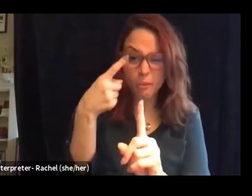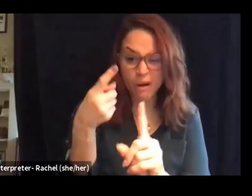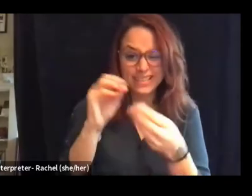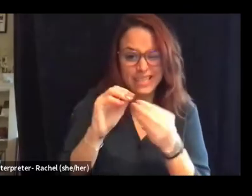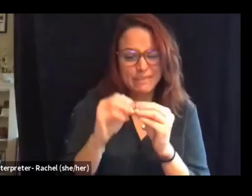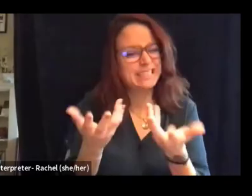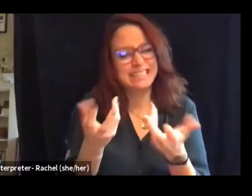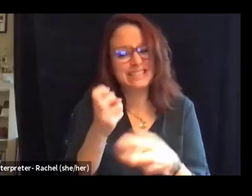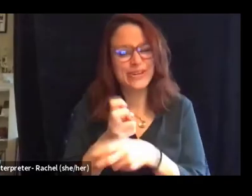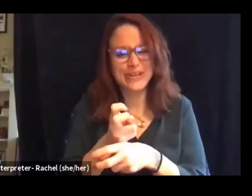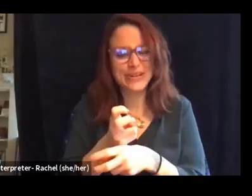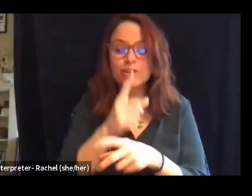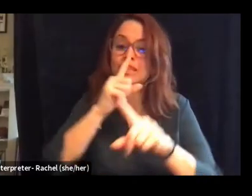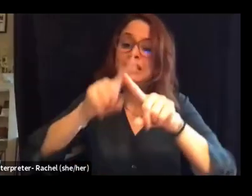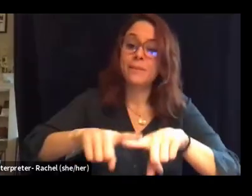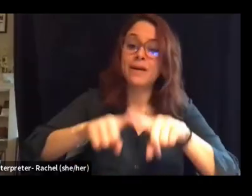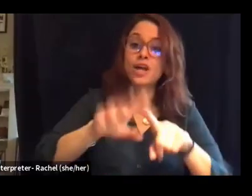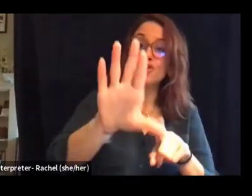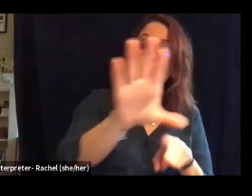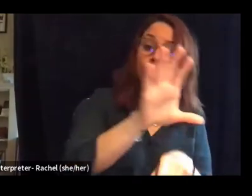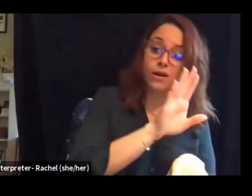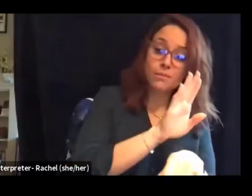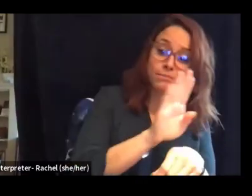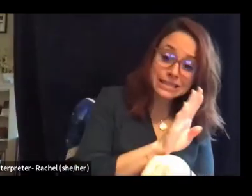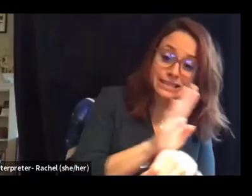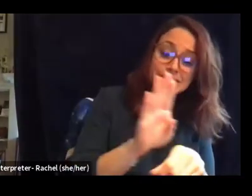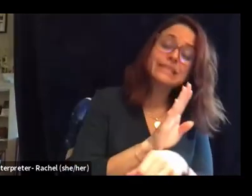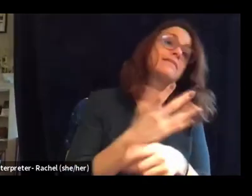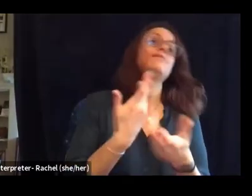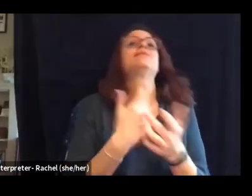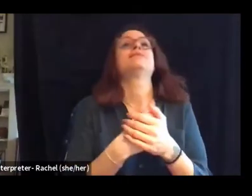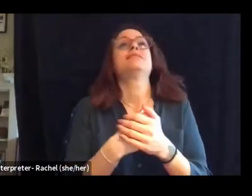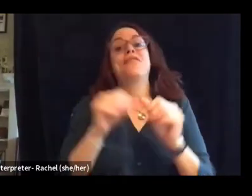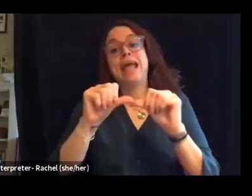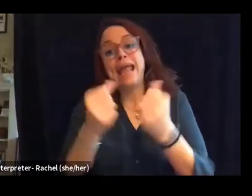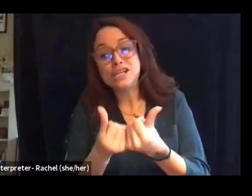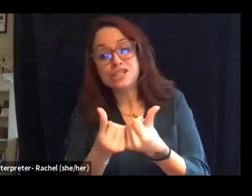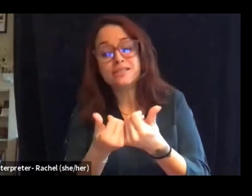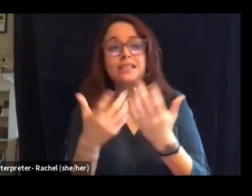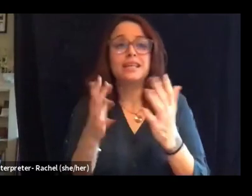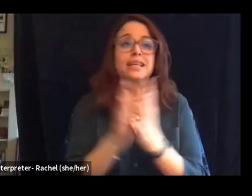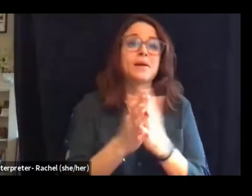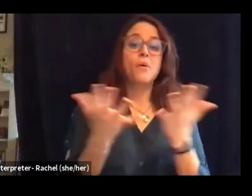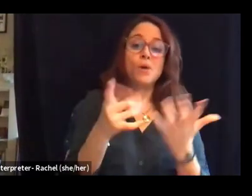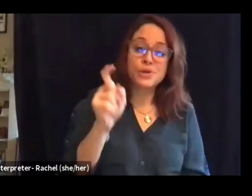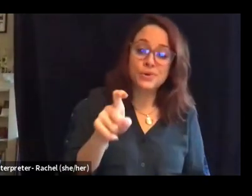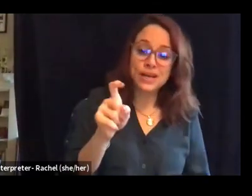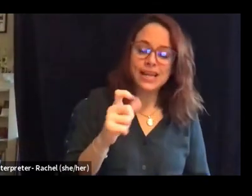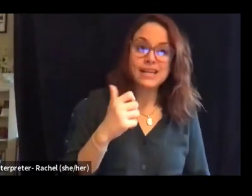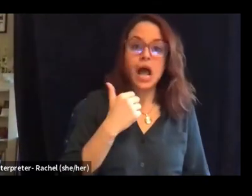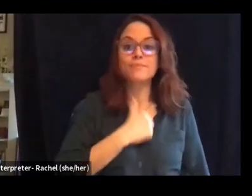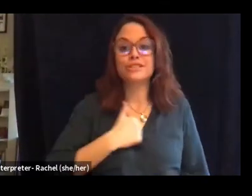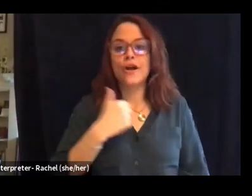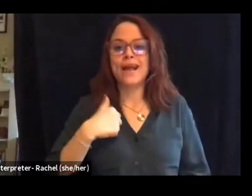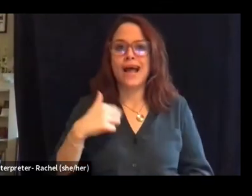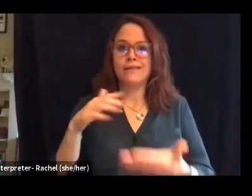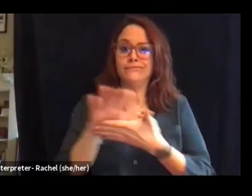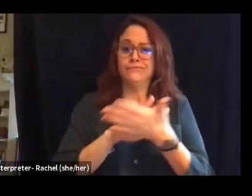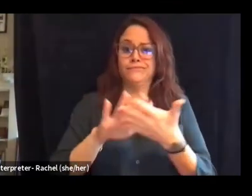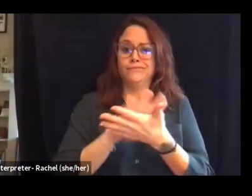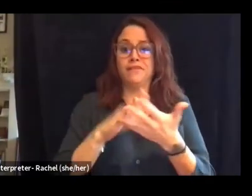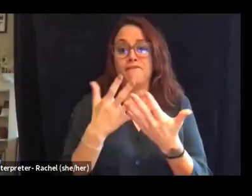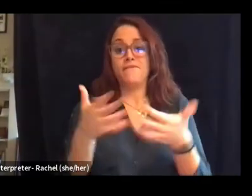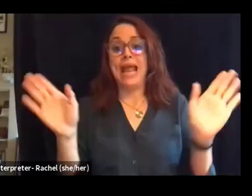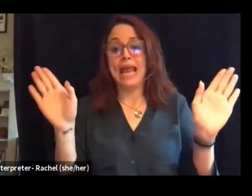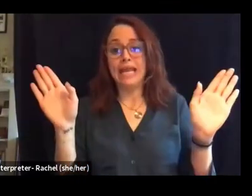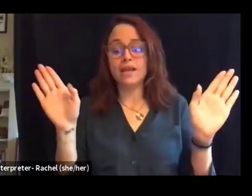It's really going to depend on what you need to underpin your sales. I'm sorry to be obtuse about it, but